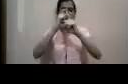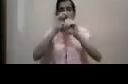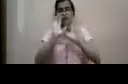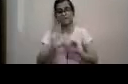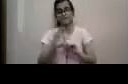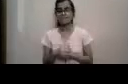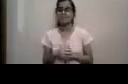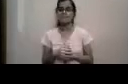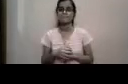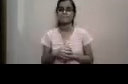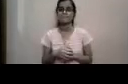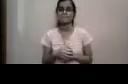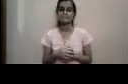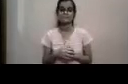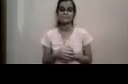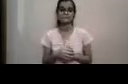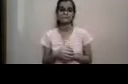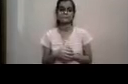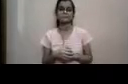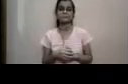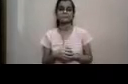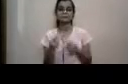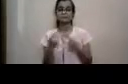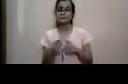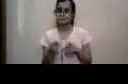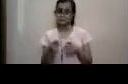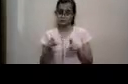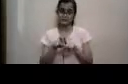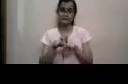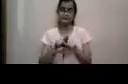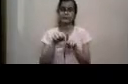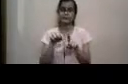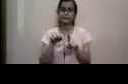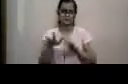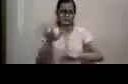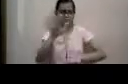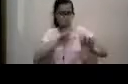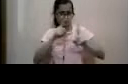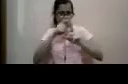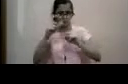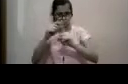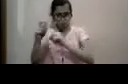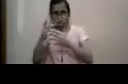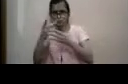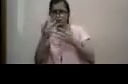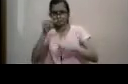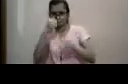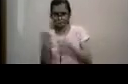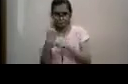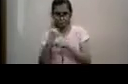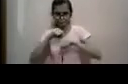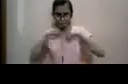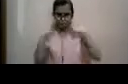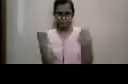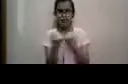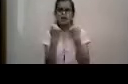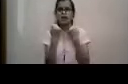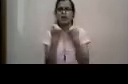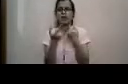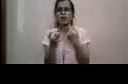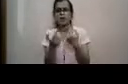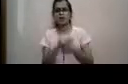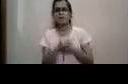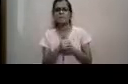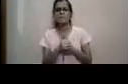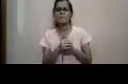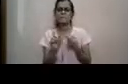or projected. The taking up of an action as care can be deferred, it can be partial, it